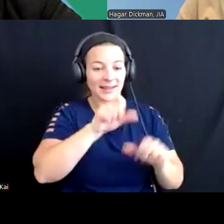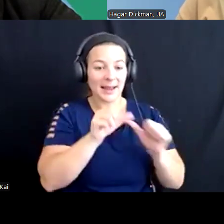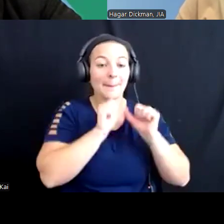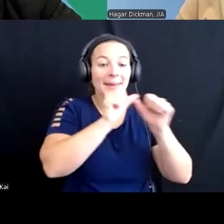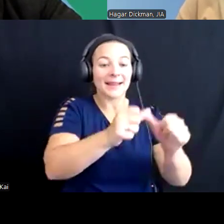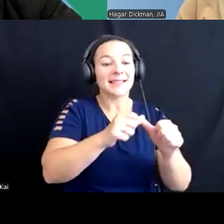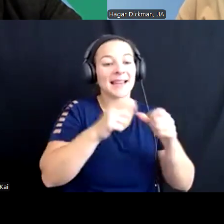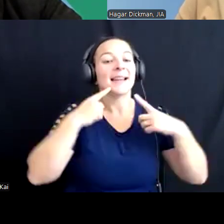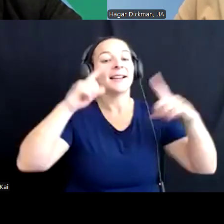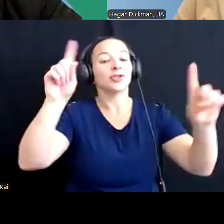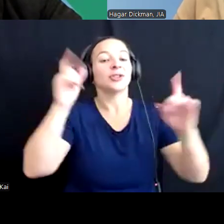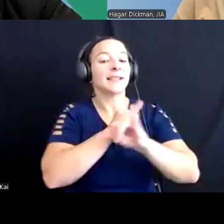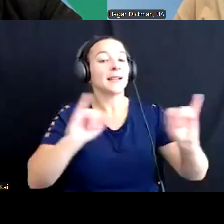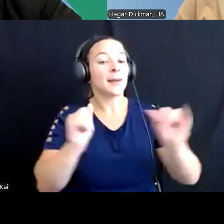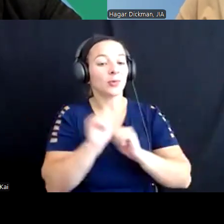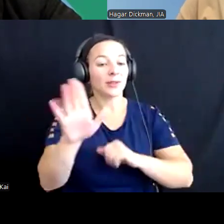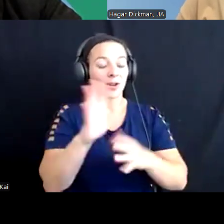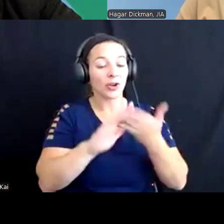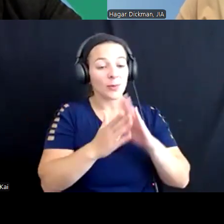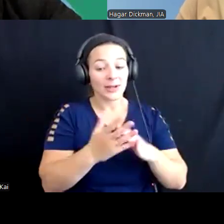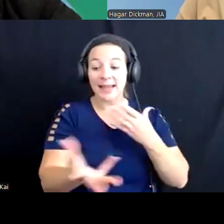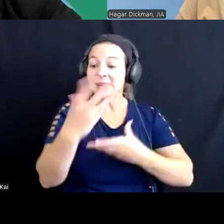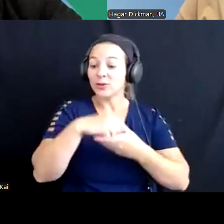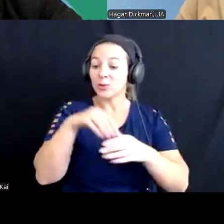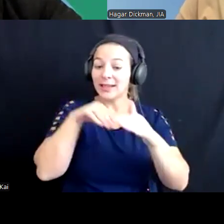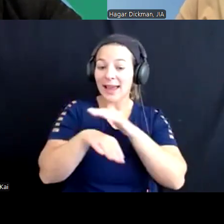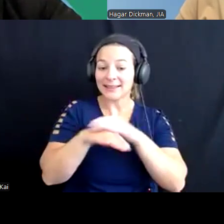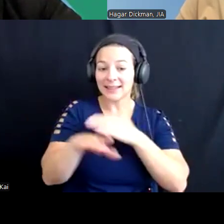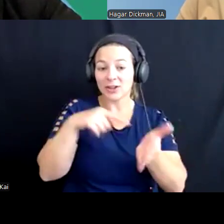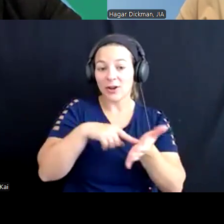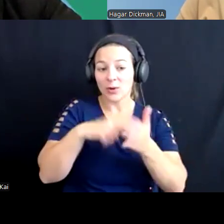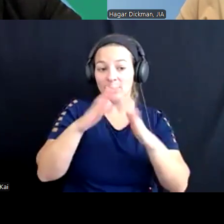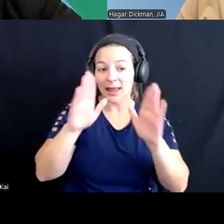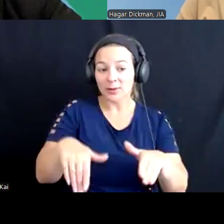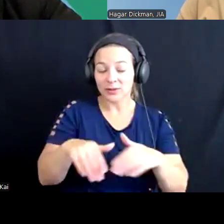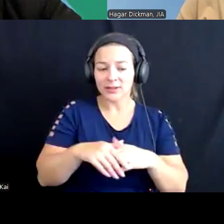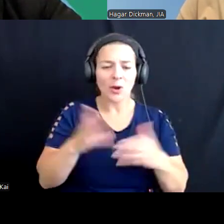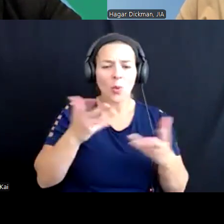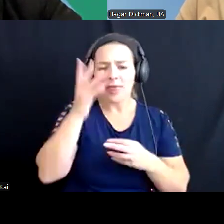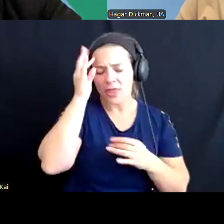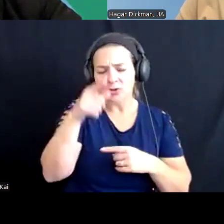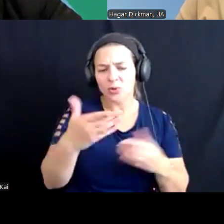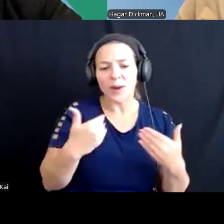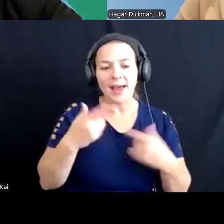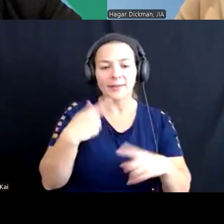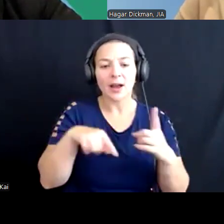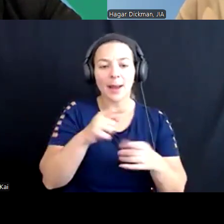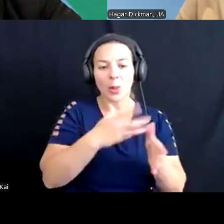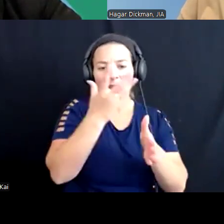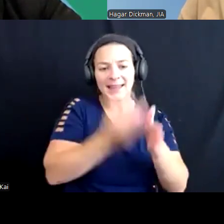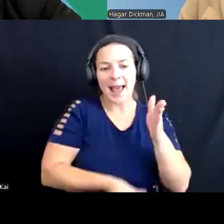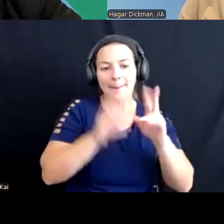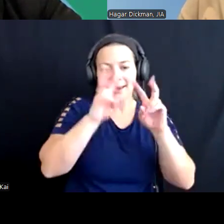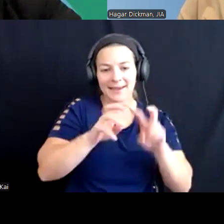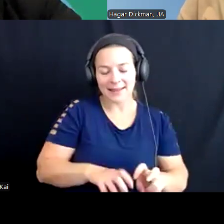in the community, including accessing affordable housing. What thoughts do you have about the gap analysis